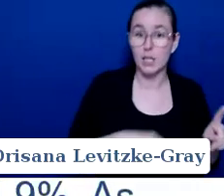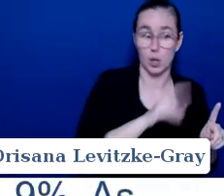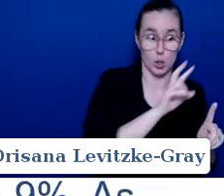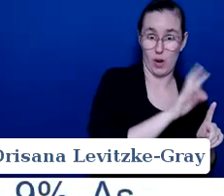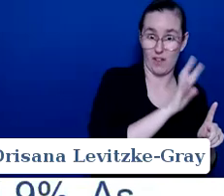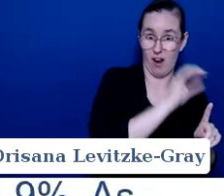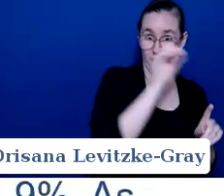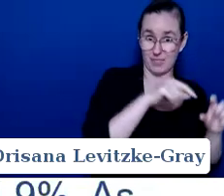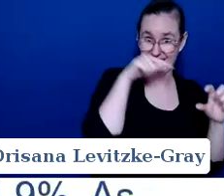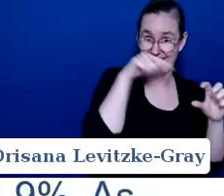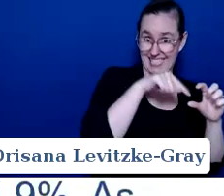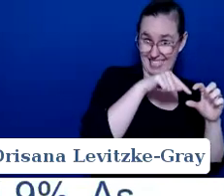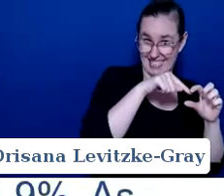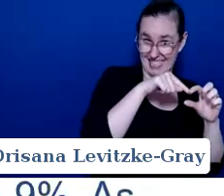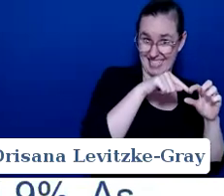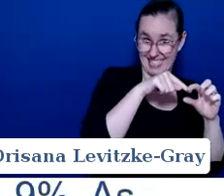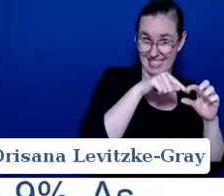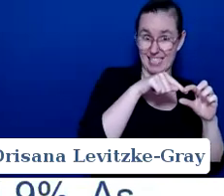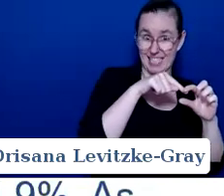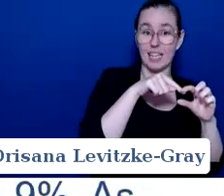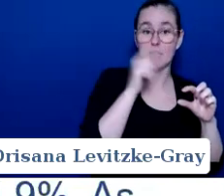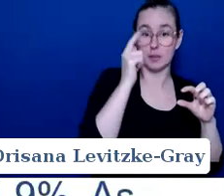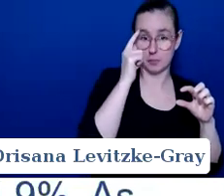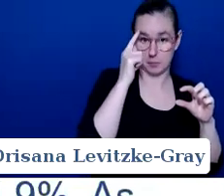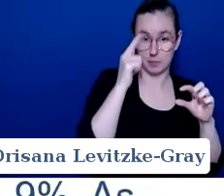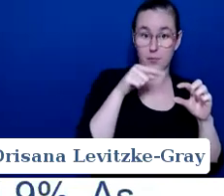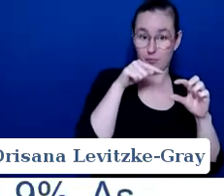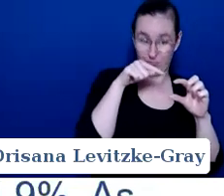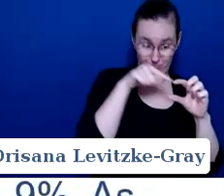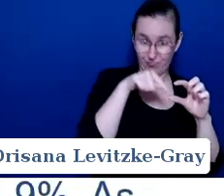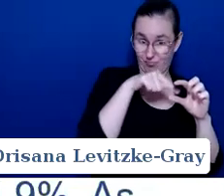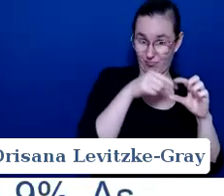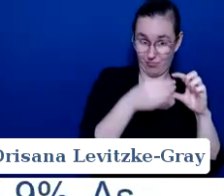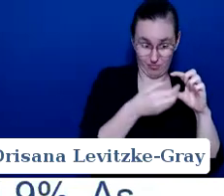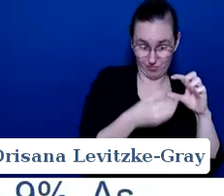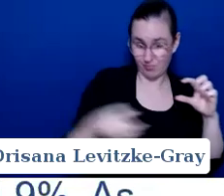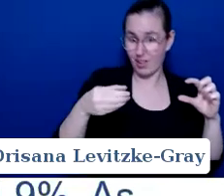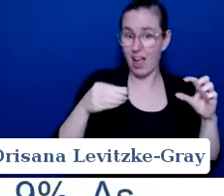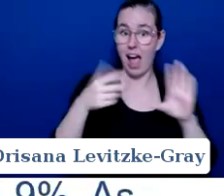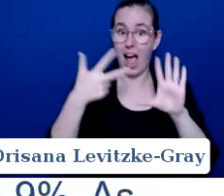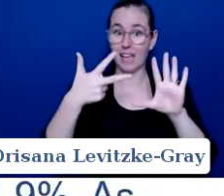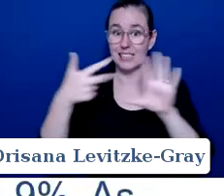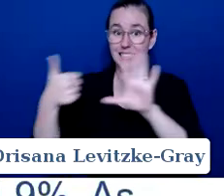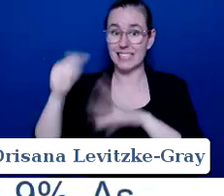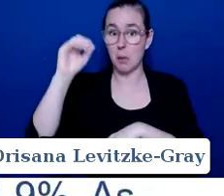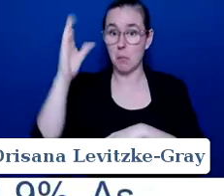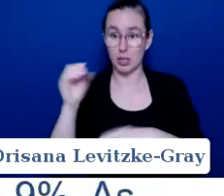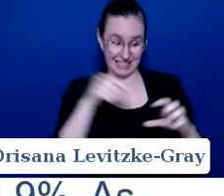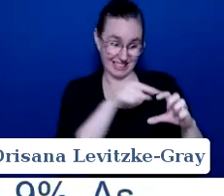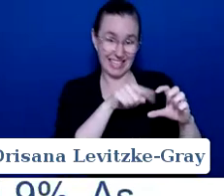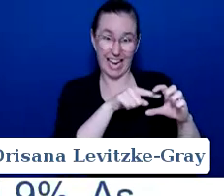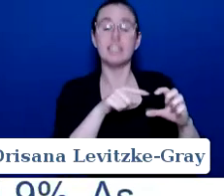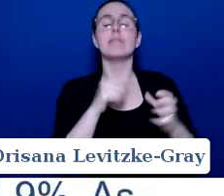actually poor, and there is a different disability gap which exists with regard of